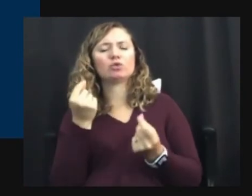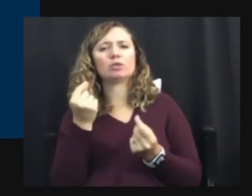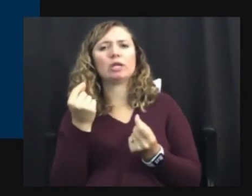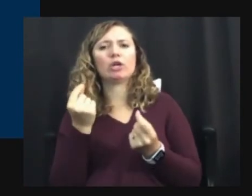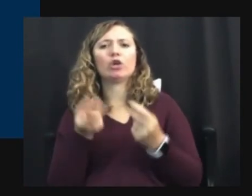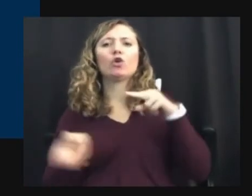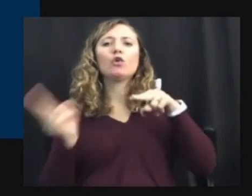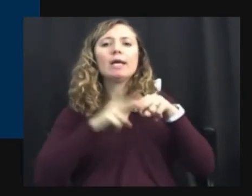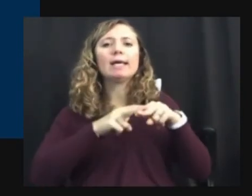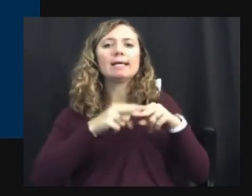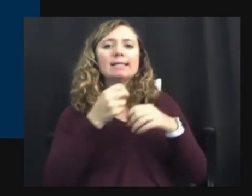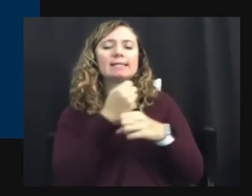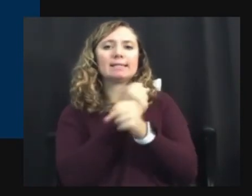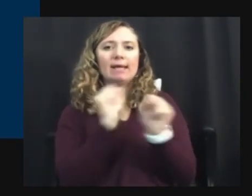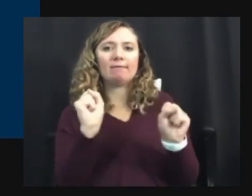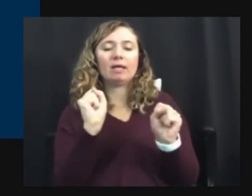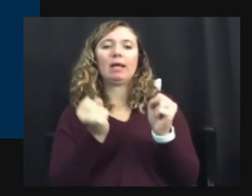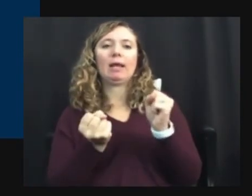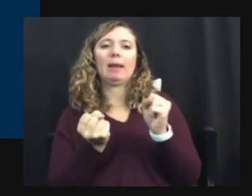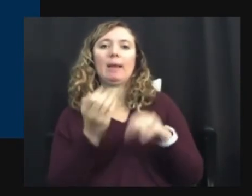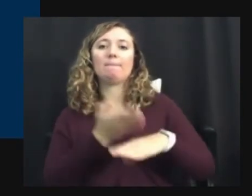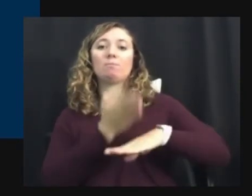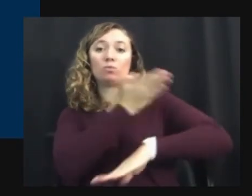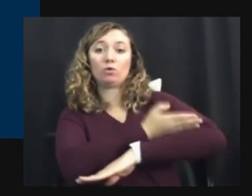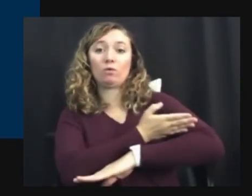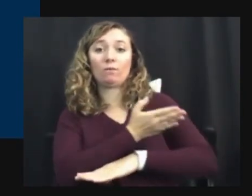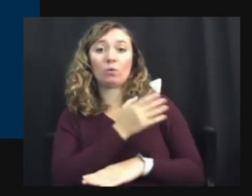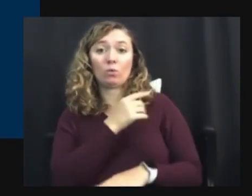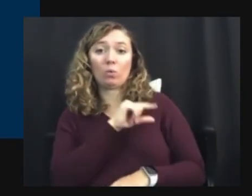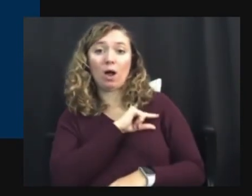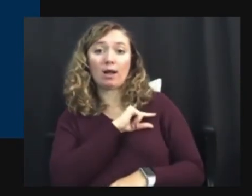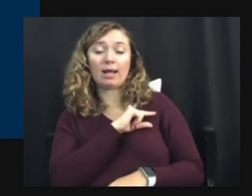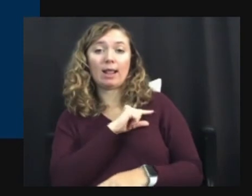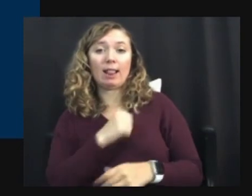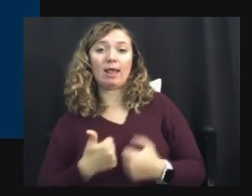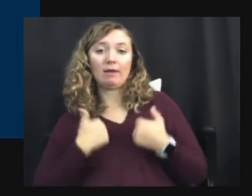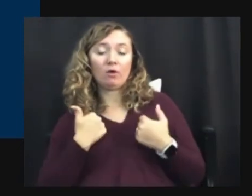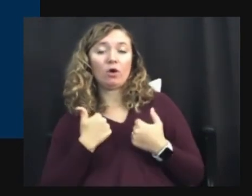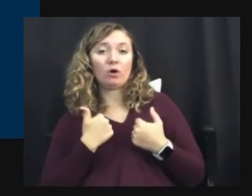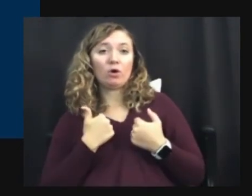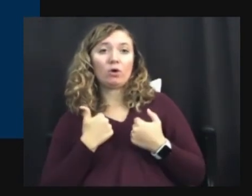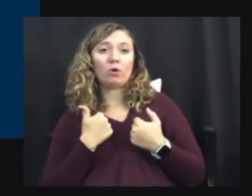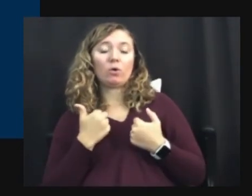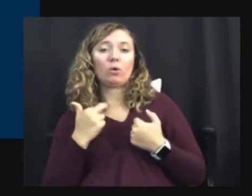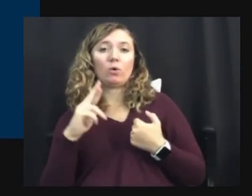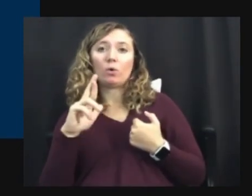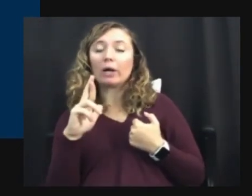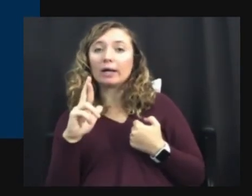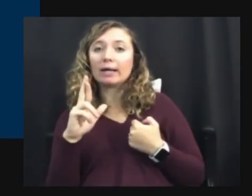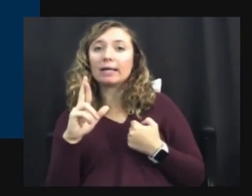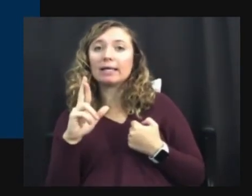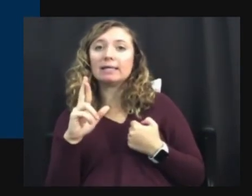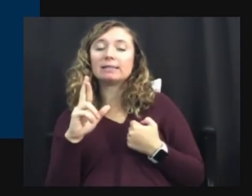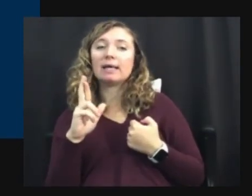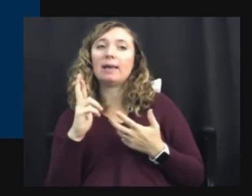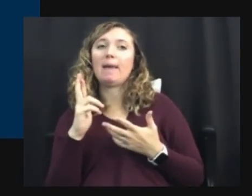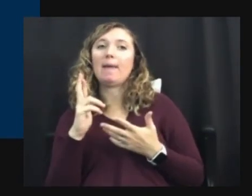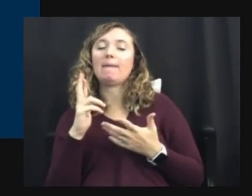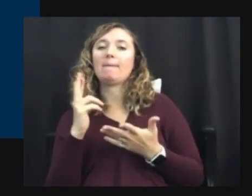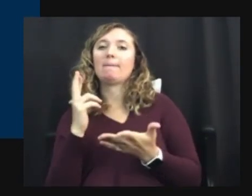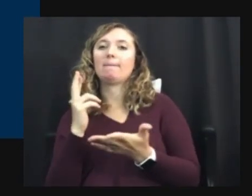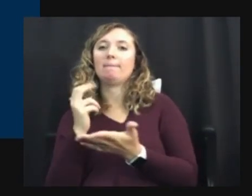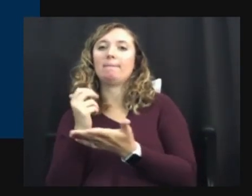it improve quality of life, versus is this therapy meant to make my child more convenient for